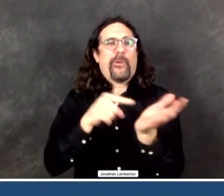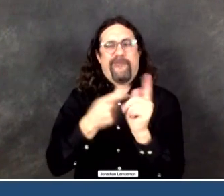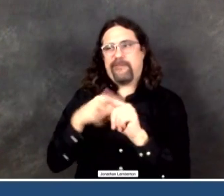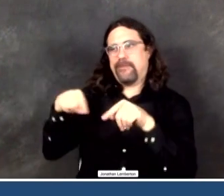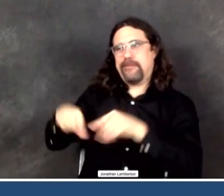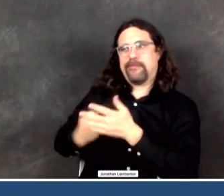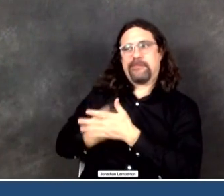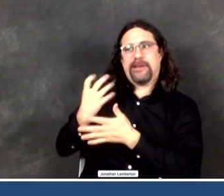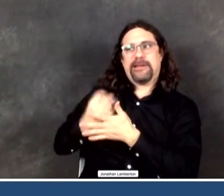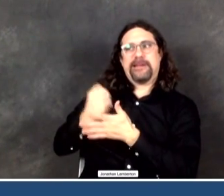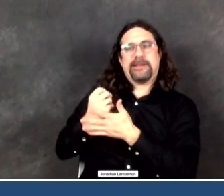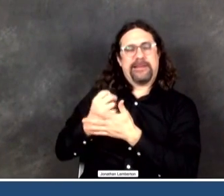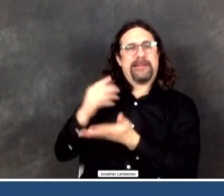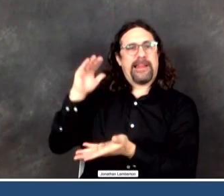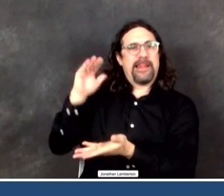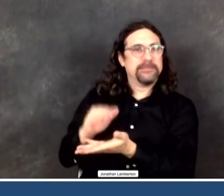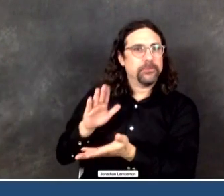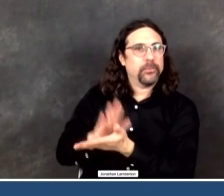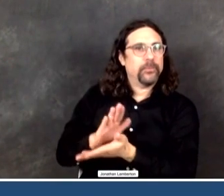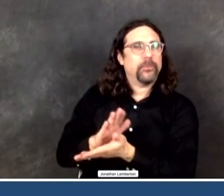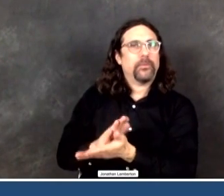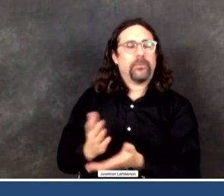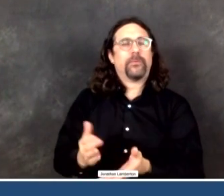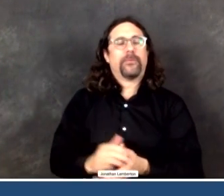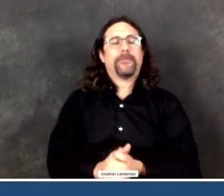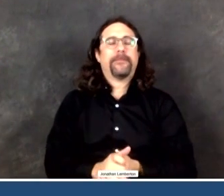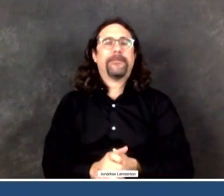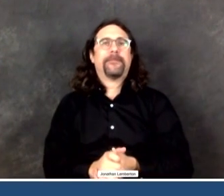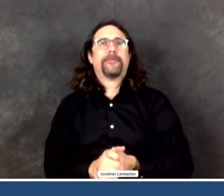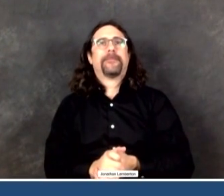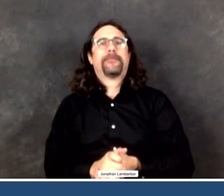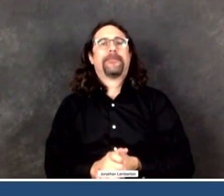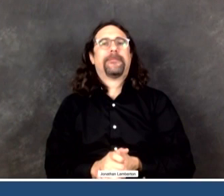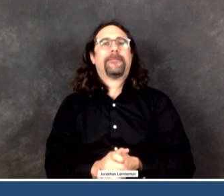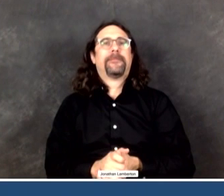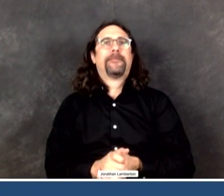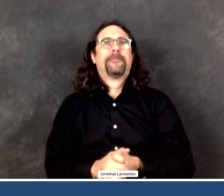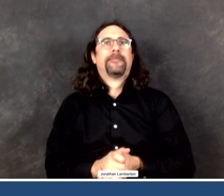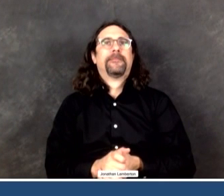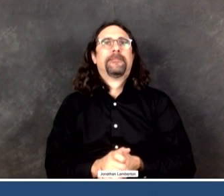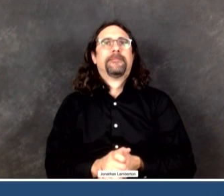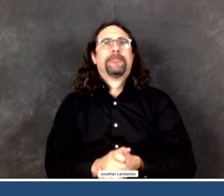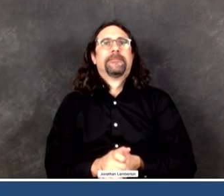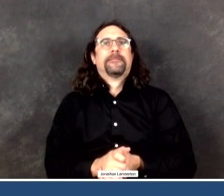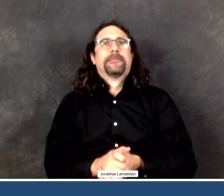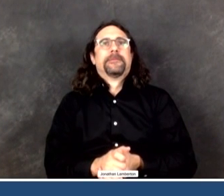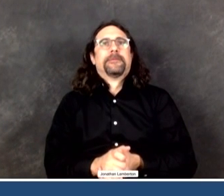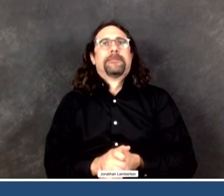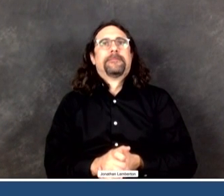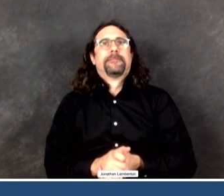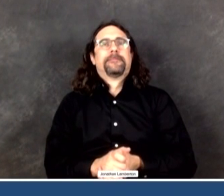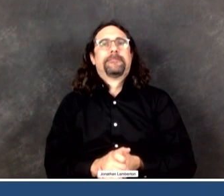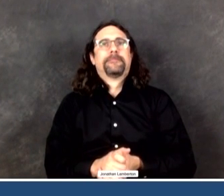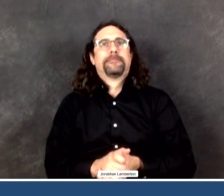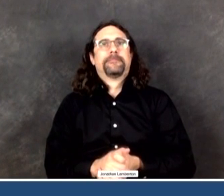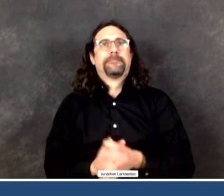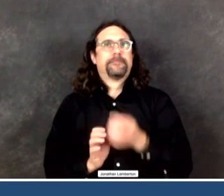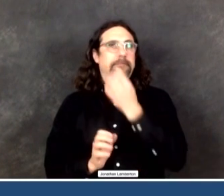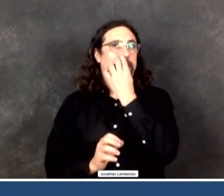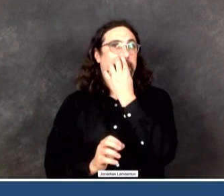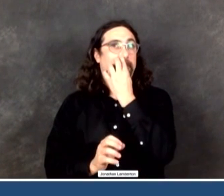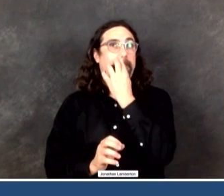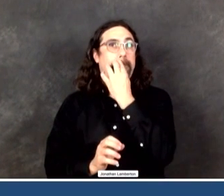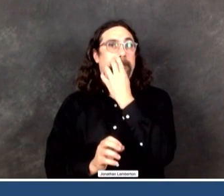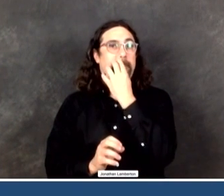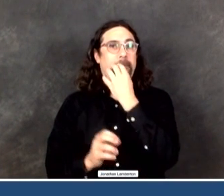I'm going to turn to the chancellor. I think it'd be good to let him weigh in now, and then I'm going to come back on